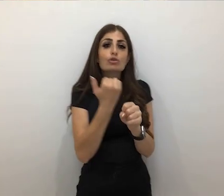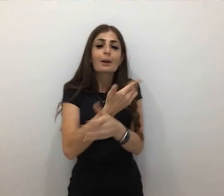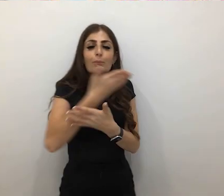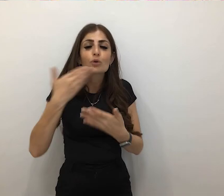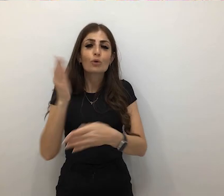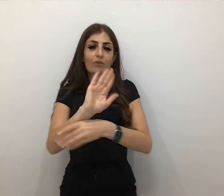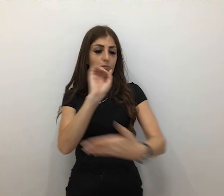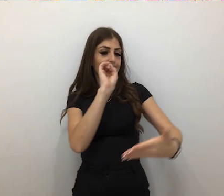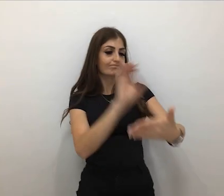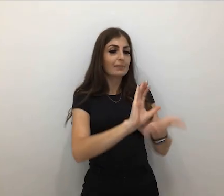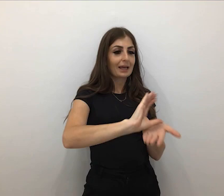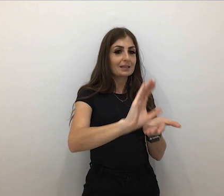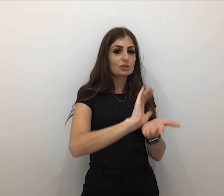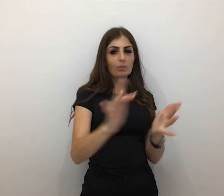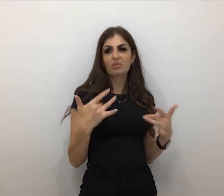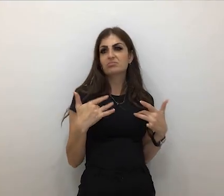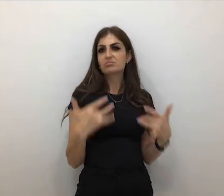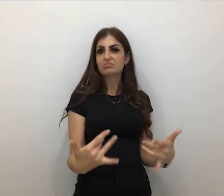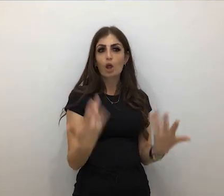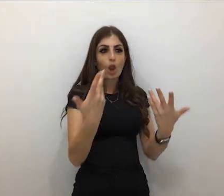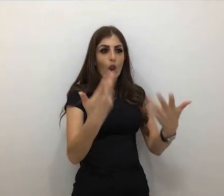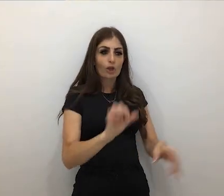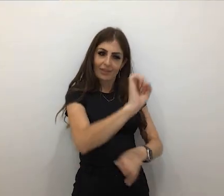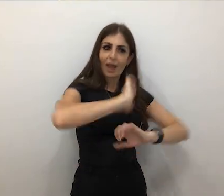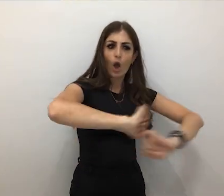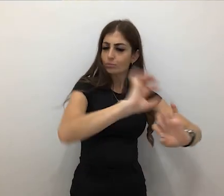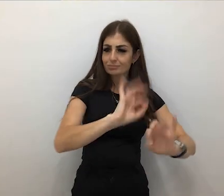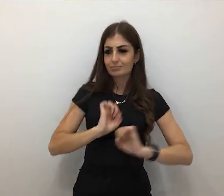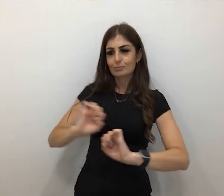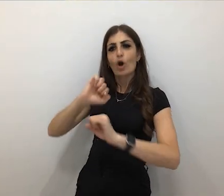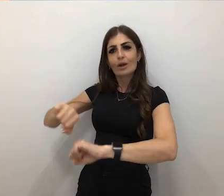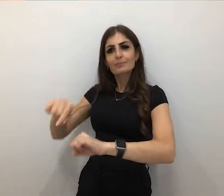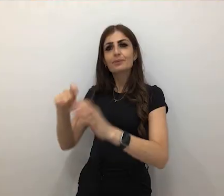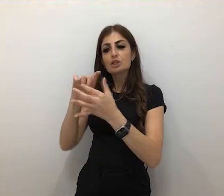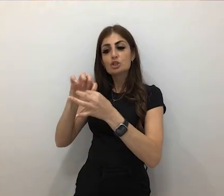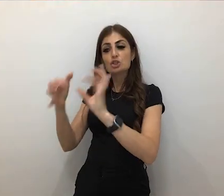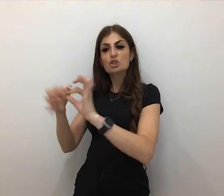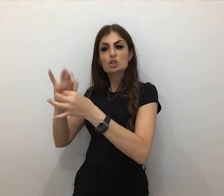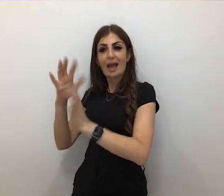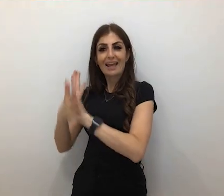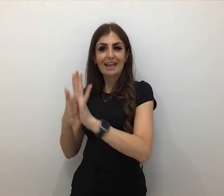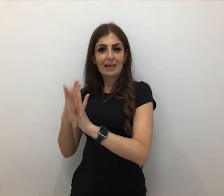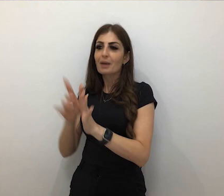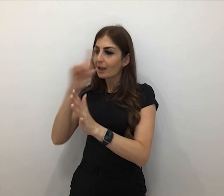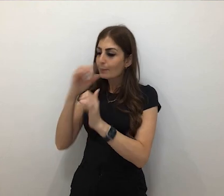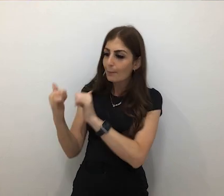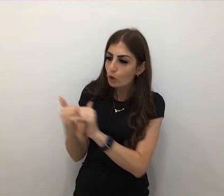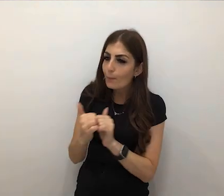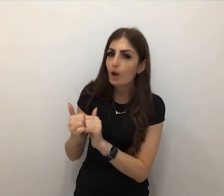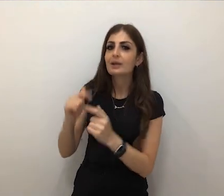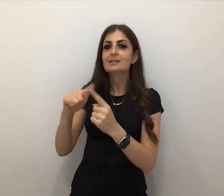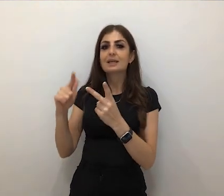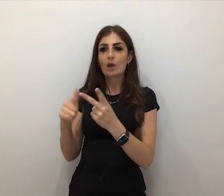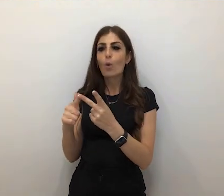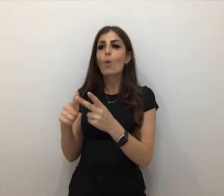on Instagram and having that platform own it when I could put it on chain and potentially it could either become a commodity but